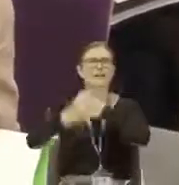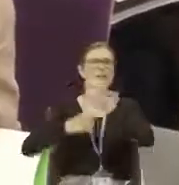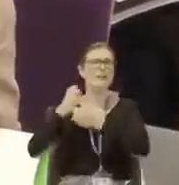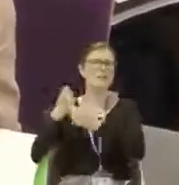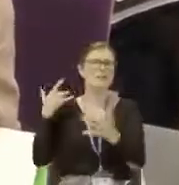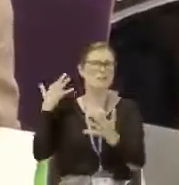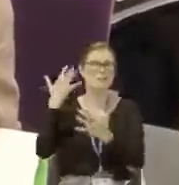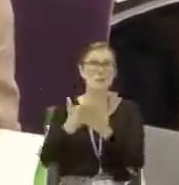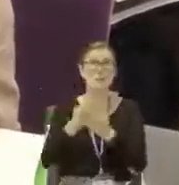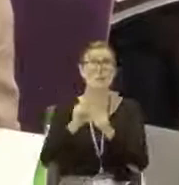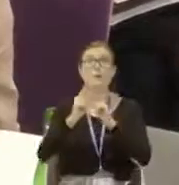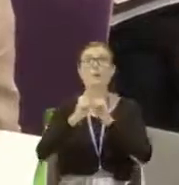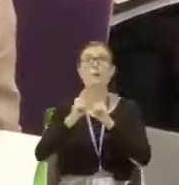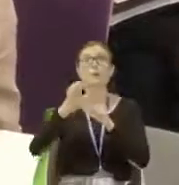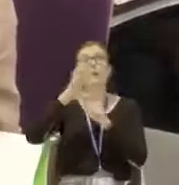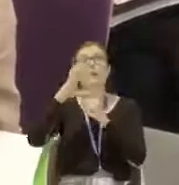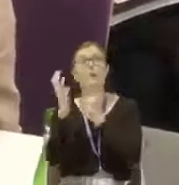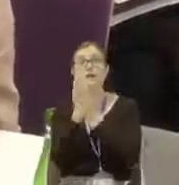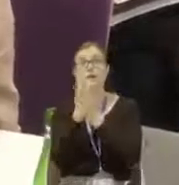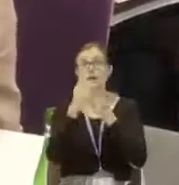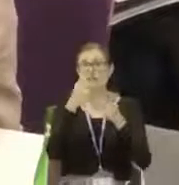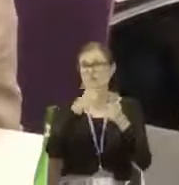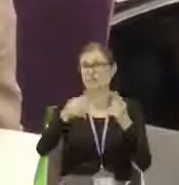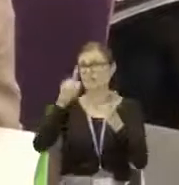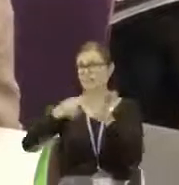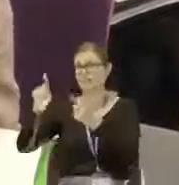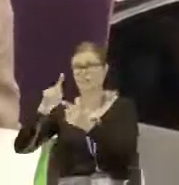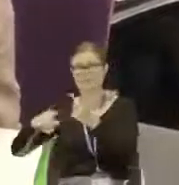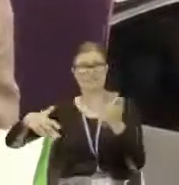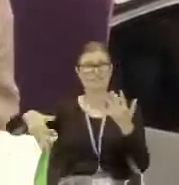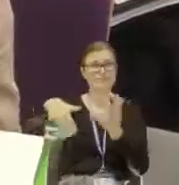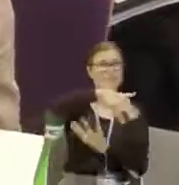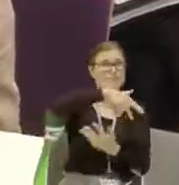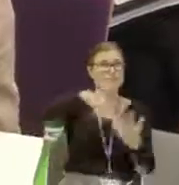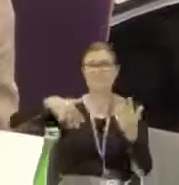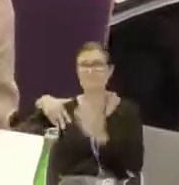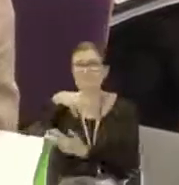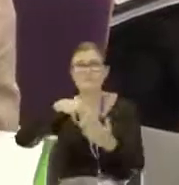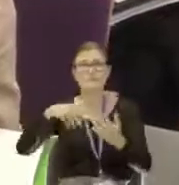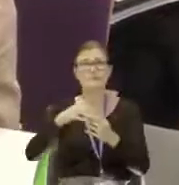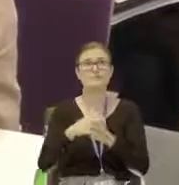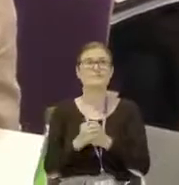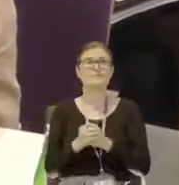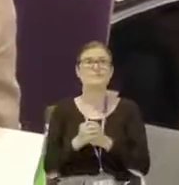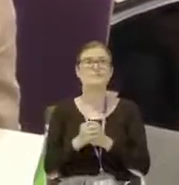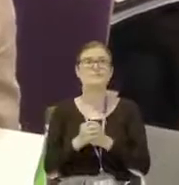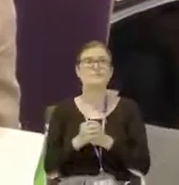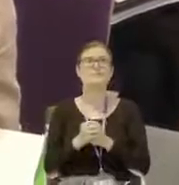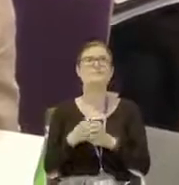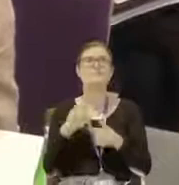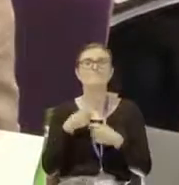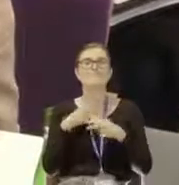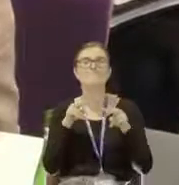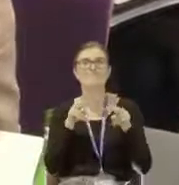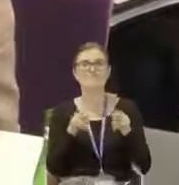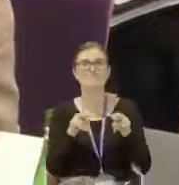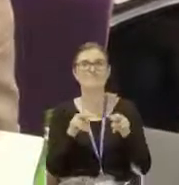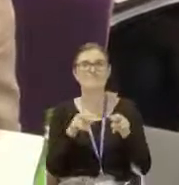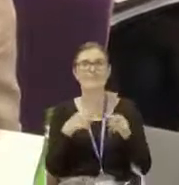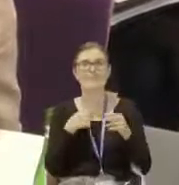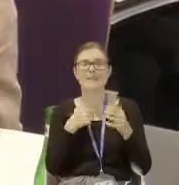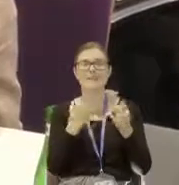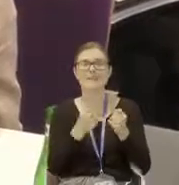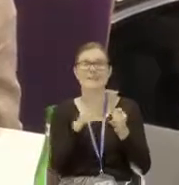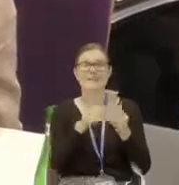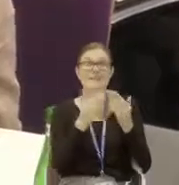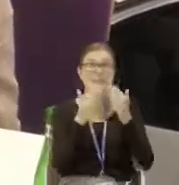within the country to enjoy our multiculturalism. And the heritage